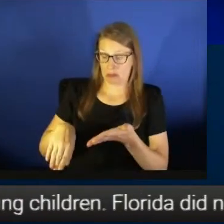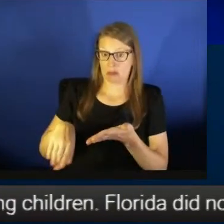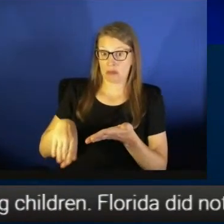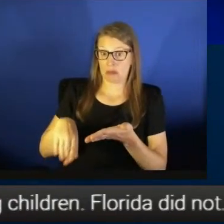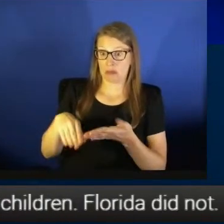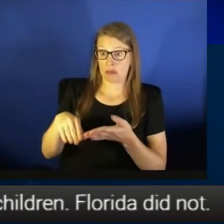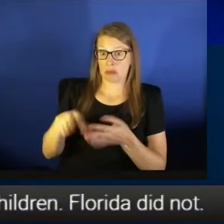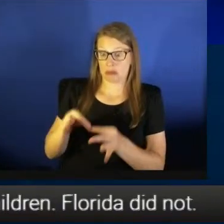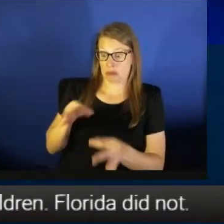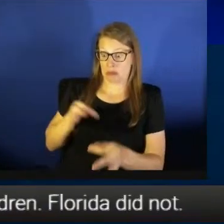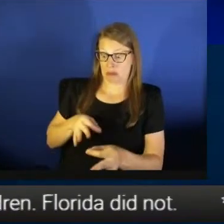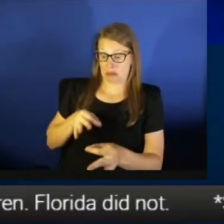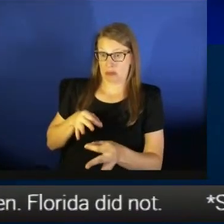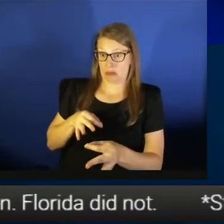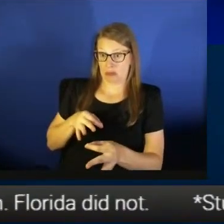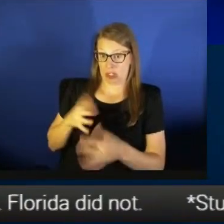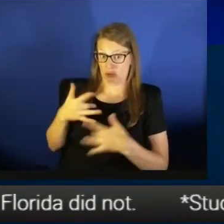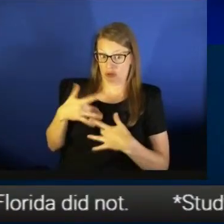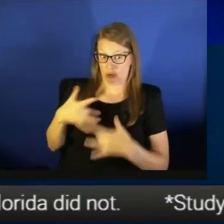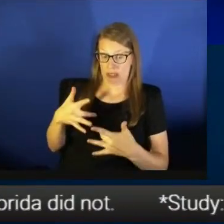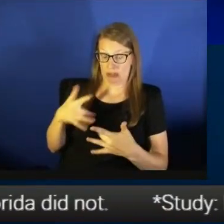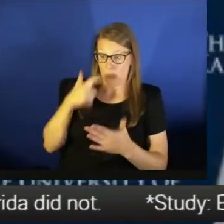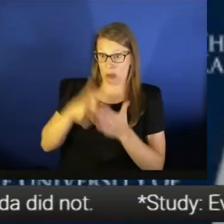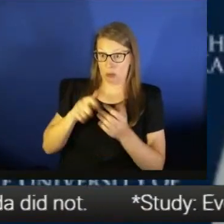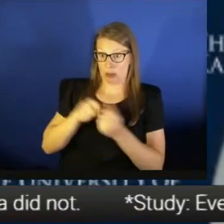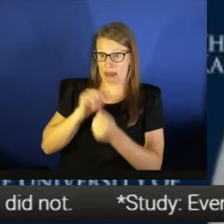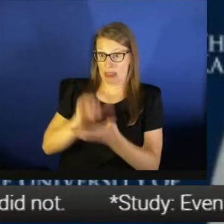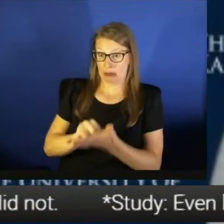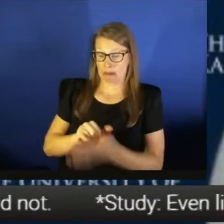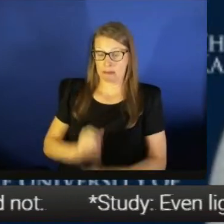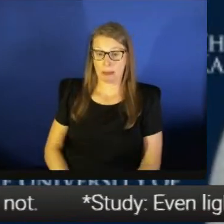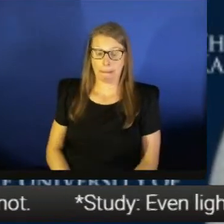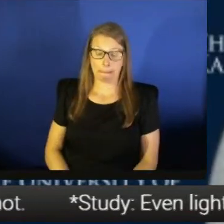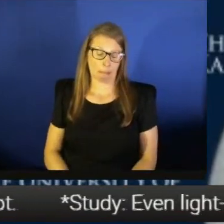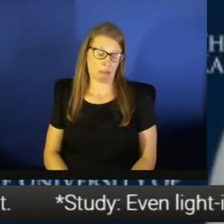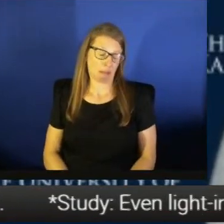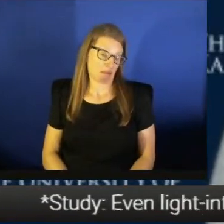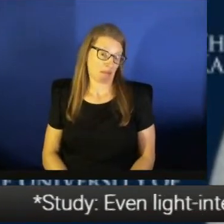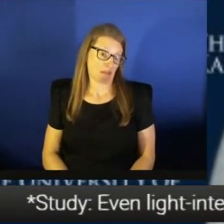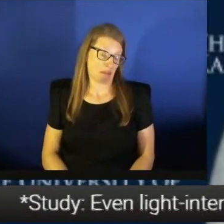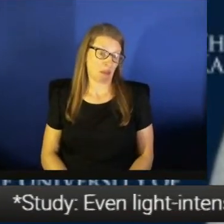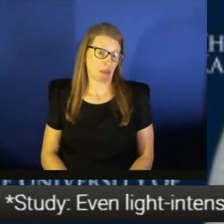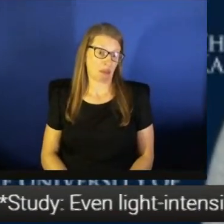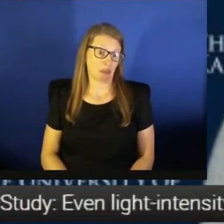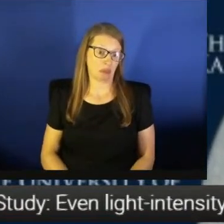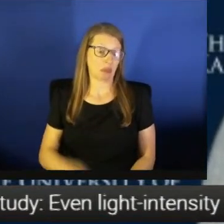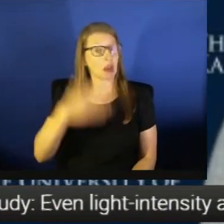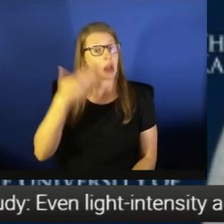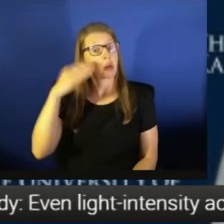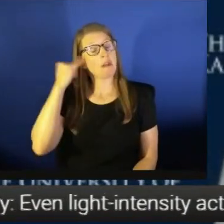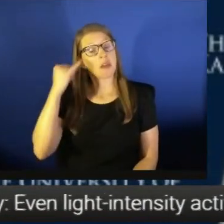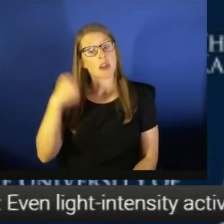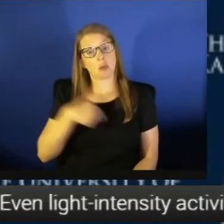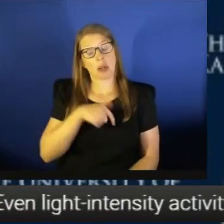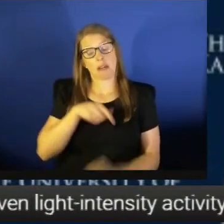you seeing any trends with that? I don't know that we've looked at that, the length of stay data. I think we